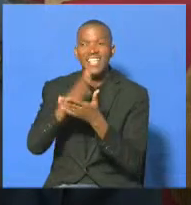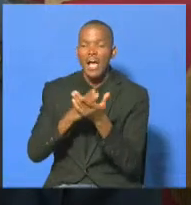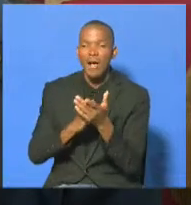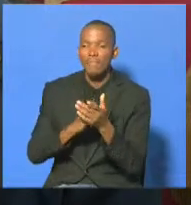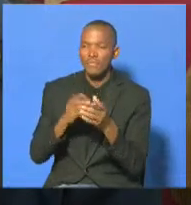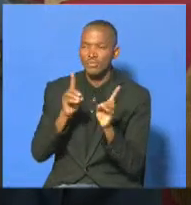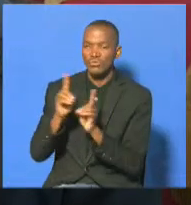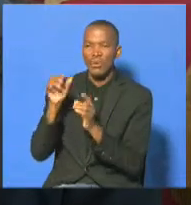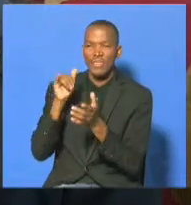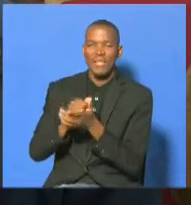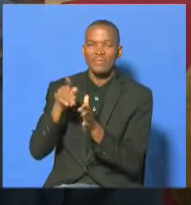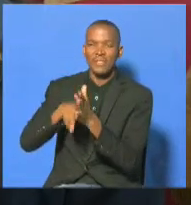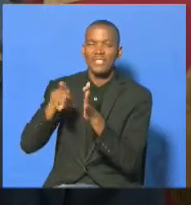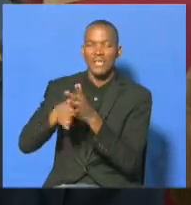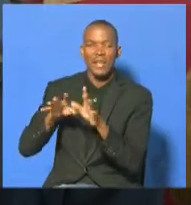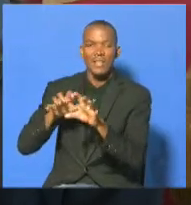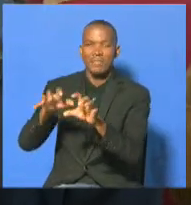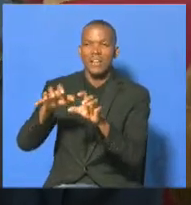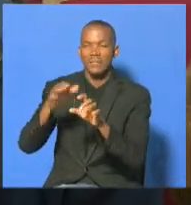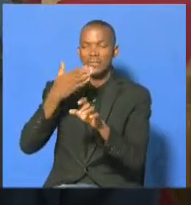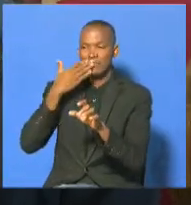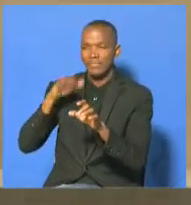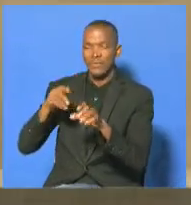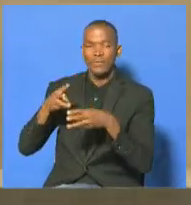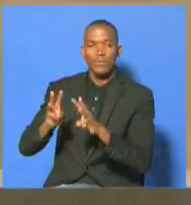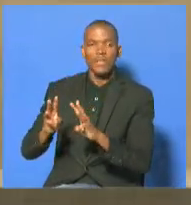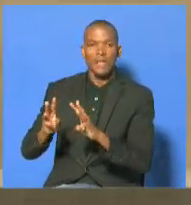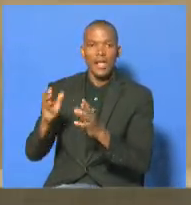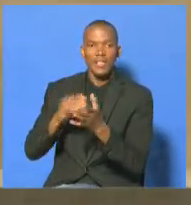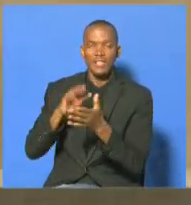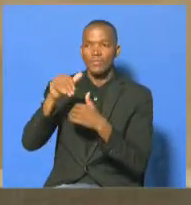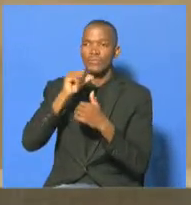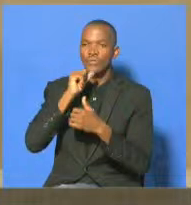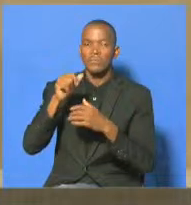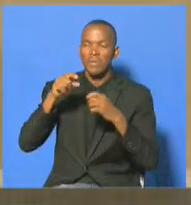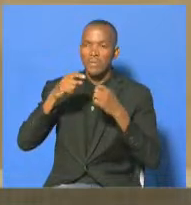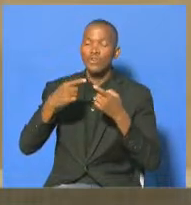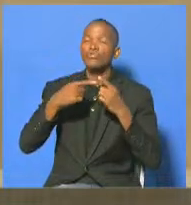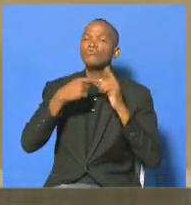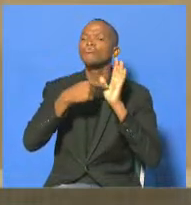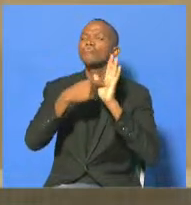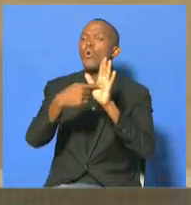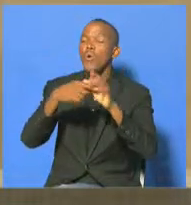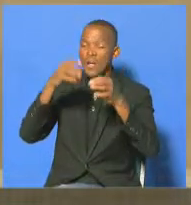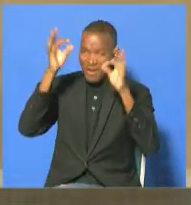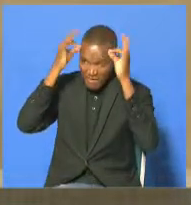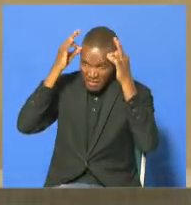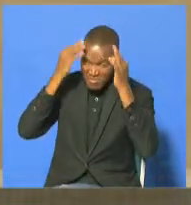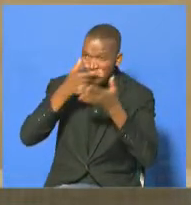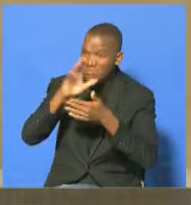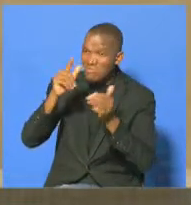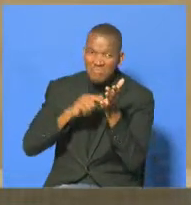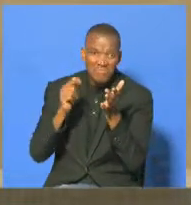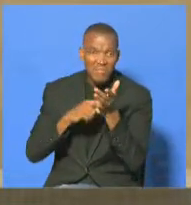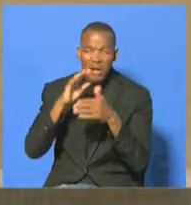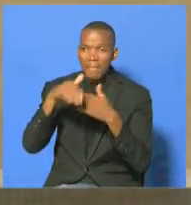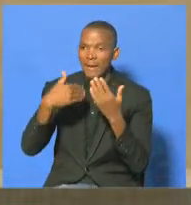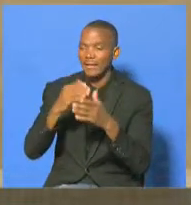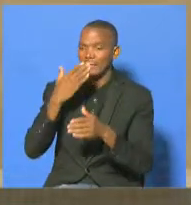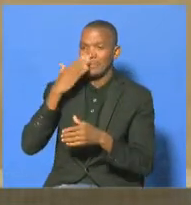hunting in an individualistic way and publicize it in social media in an irresponsible